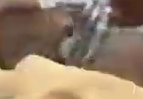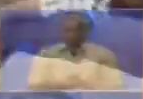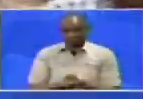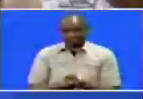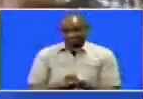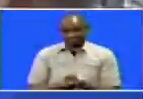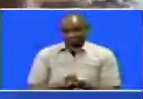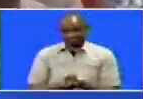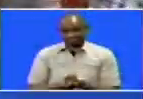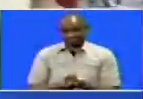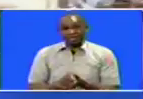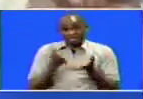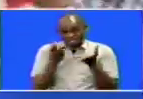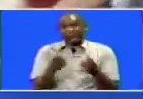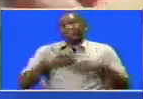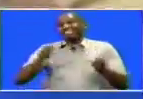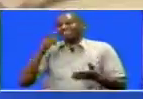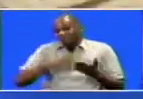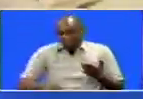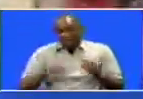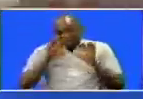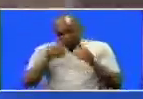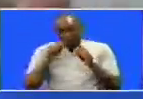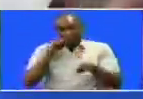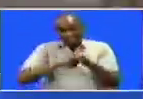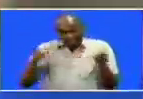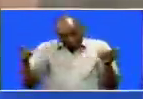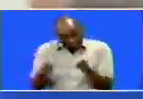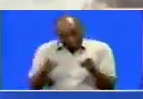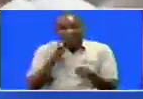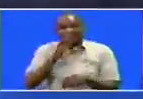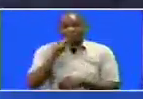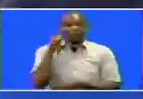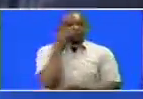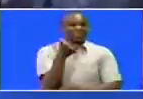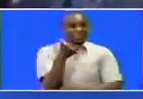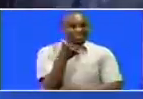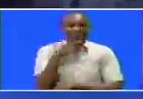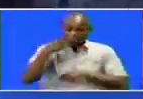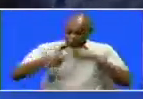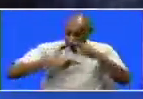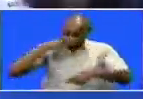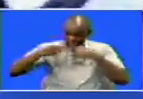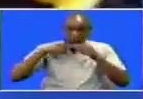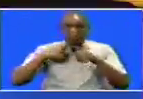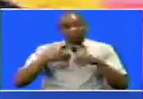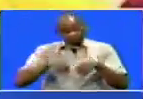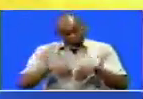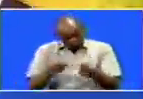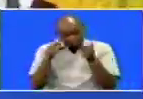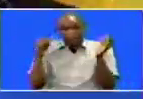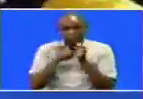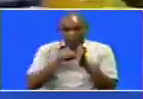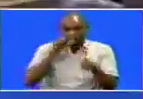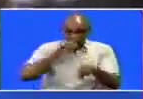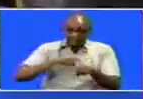April 2017. Interestingly, as a result of timelines provided in the law, the process of resolving disputes